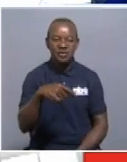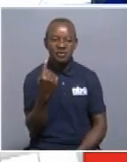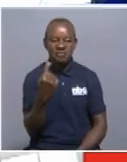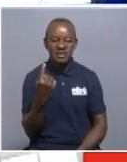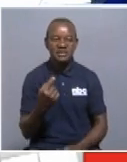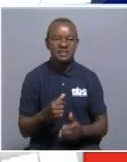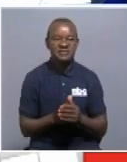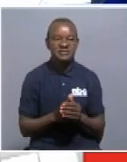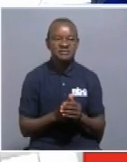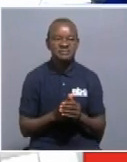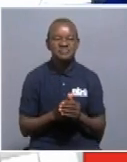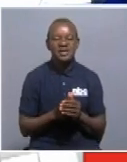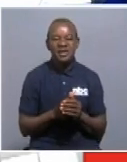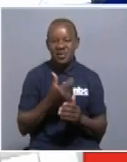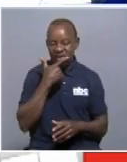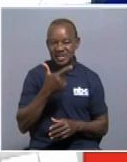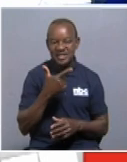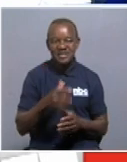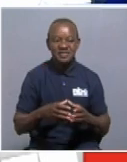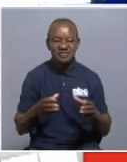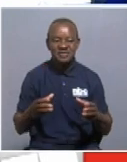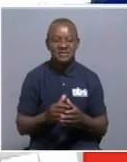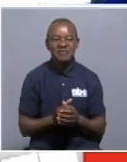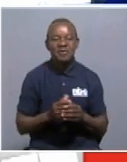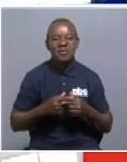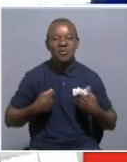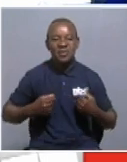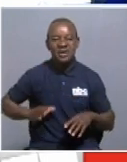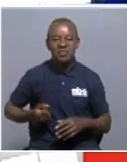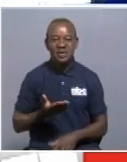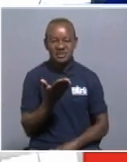both you and all the stakeholders involved, and we wish you all the best. Thank you very much.